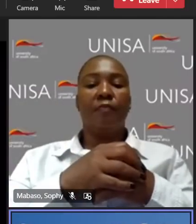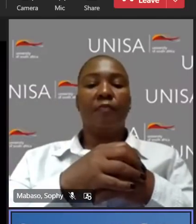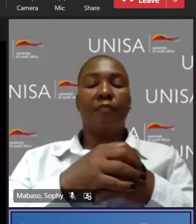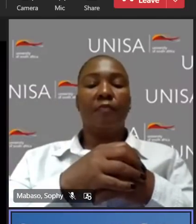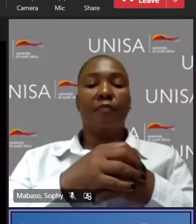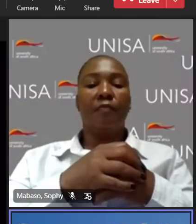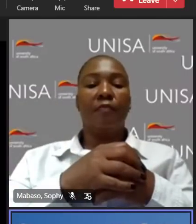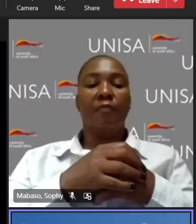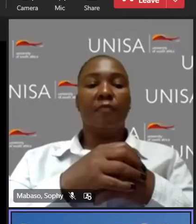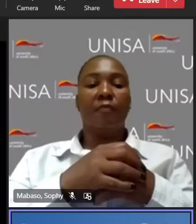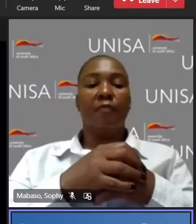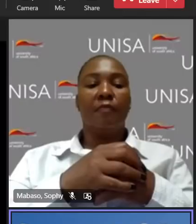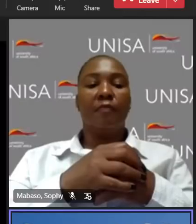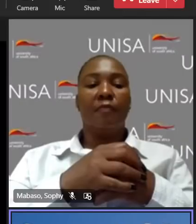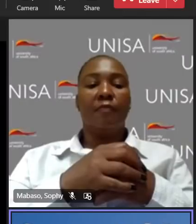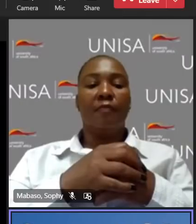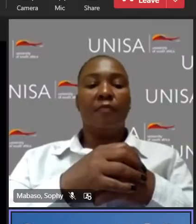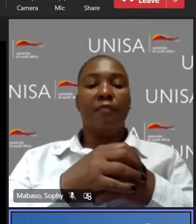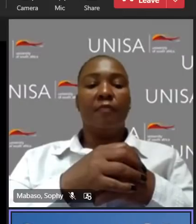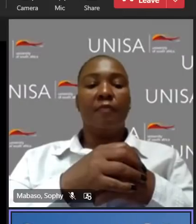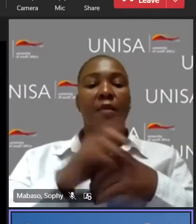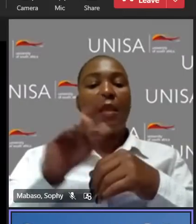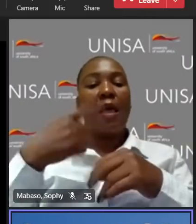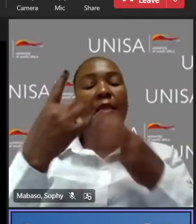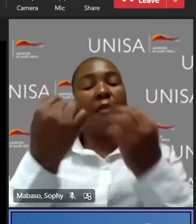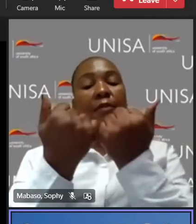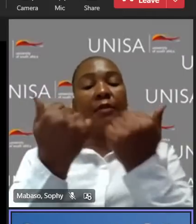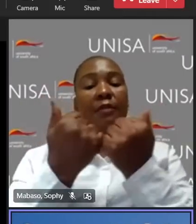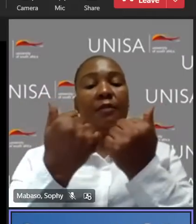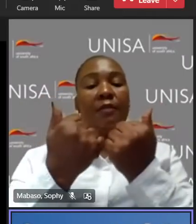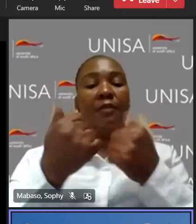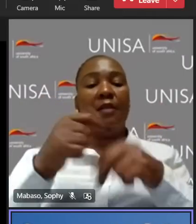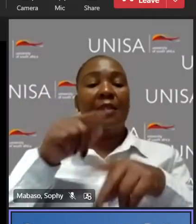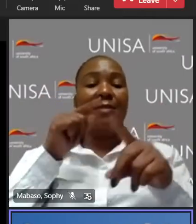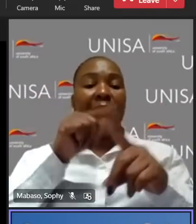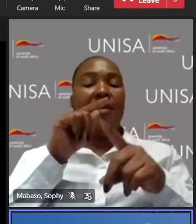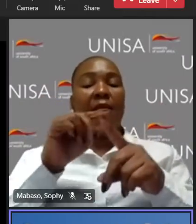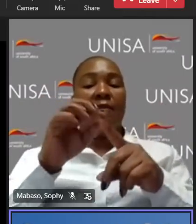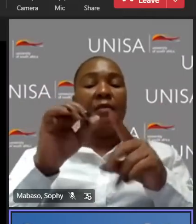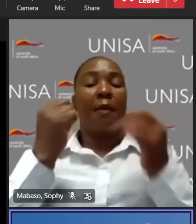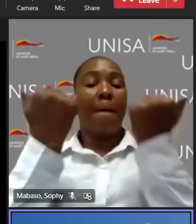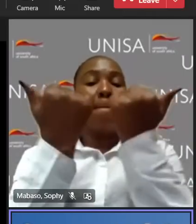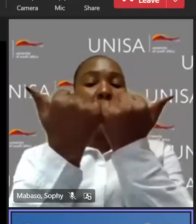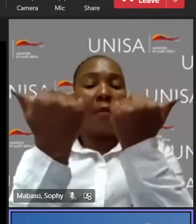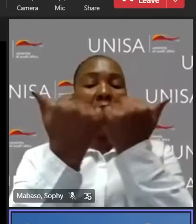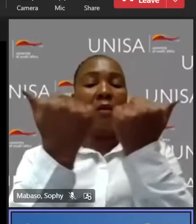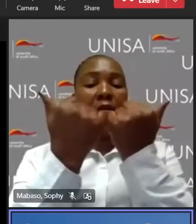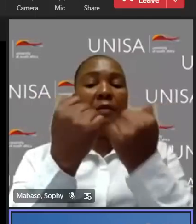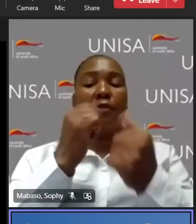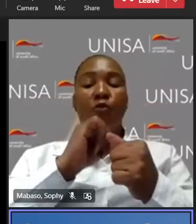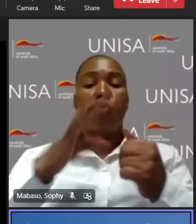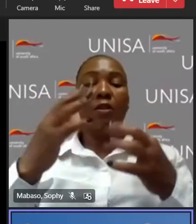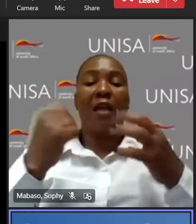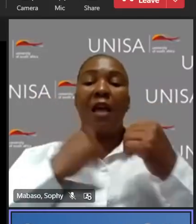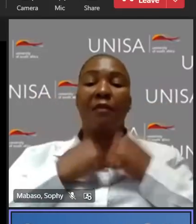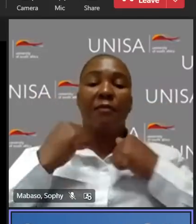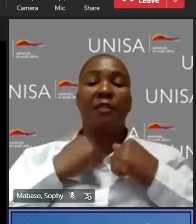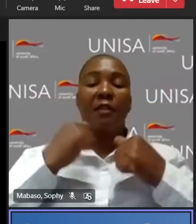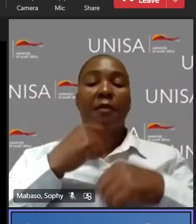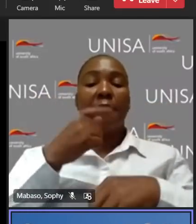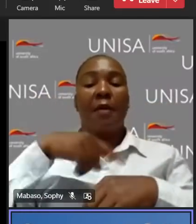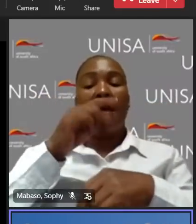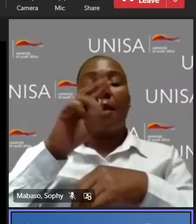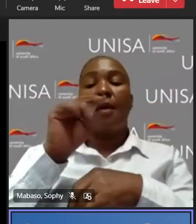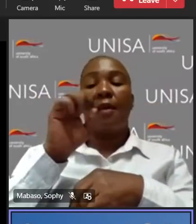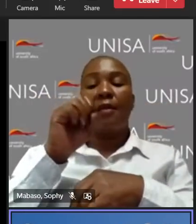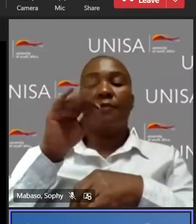Yeah, the other bursaries, these are bursaries that are not administered at NSFAS and